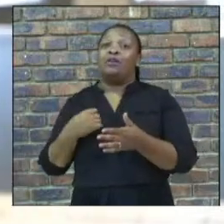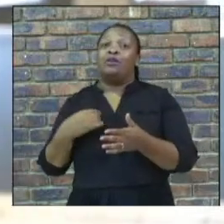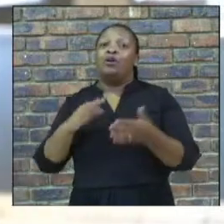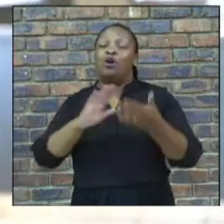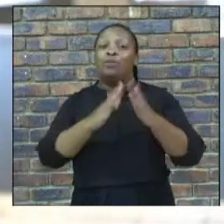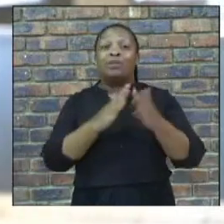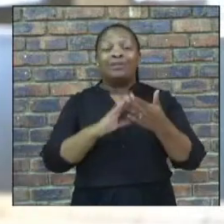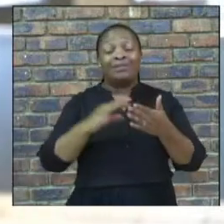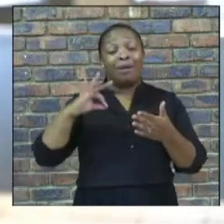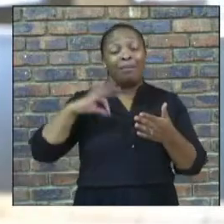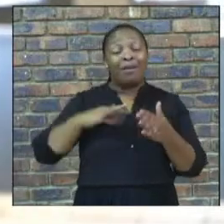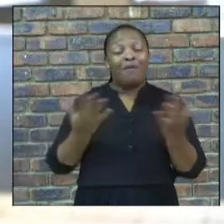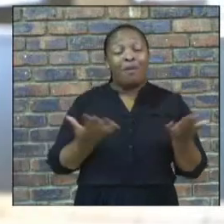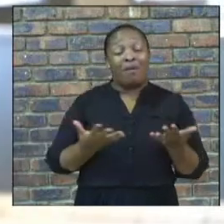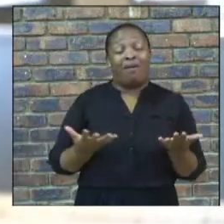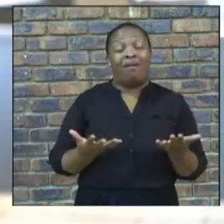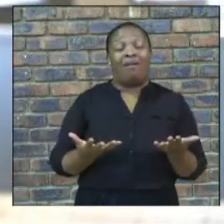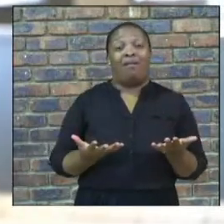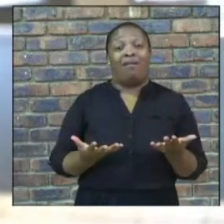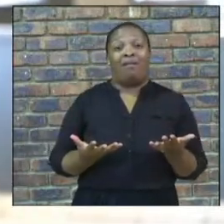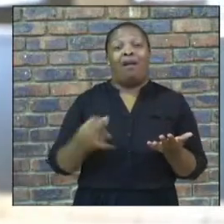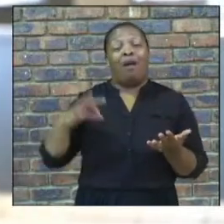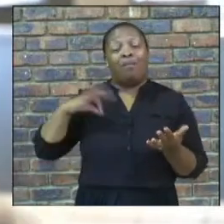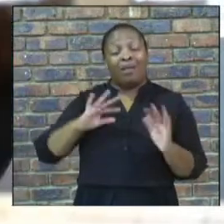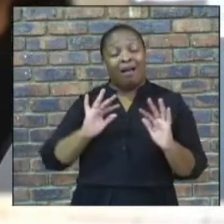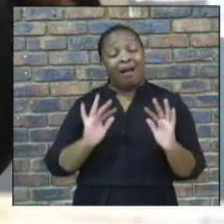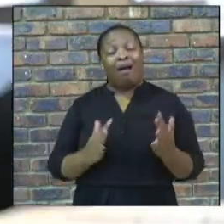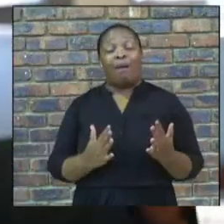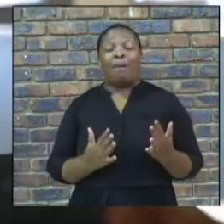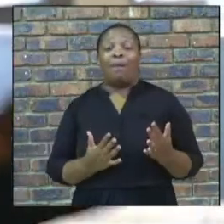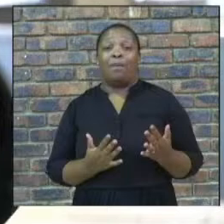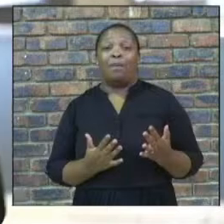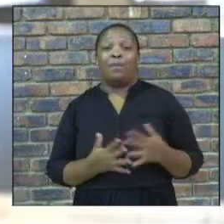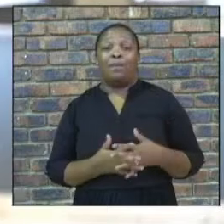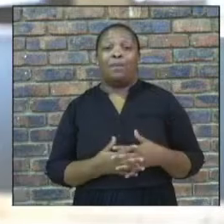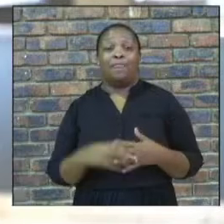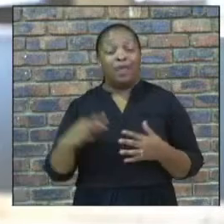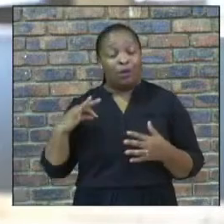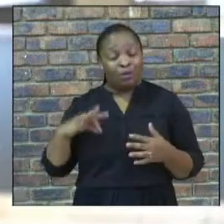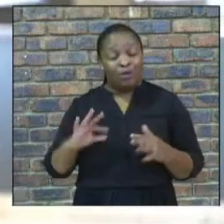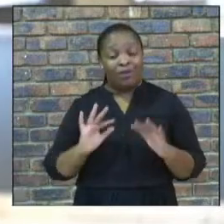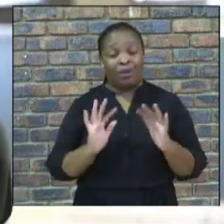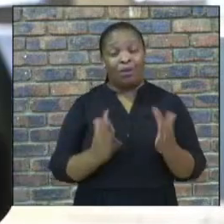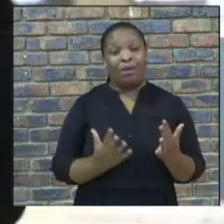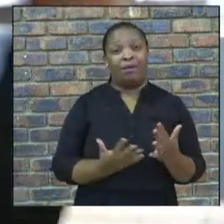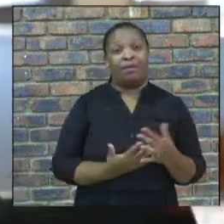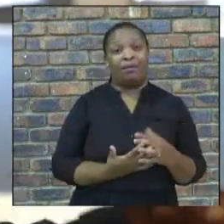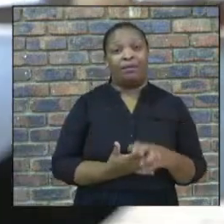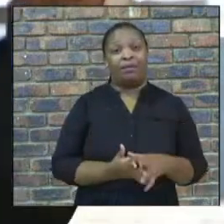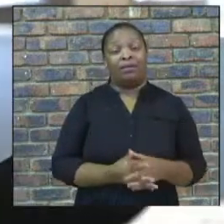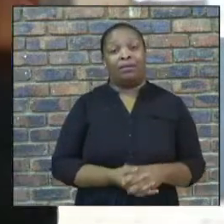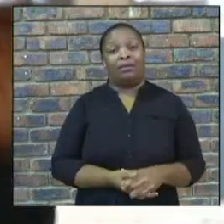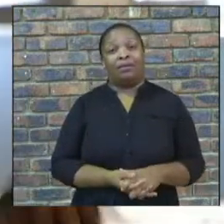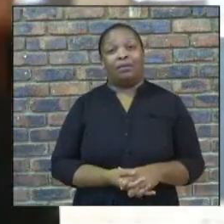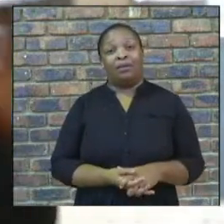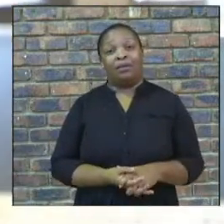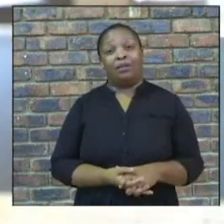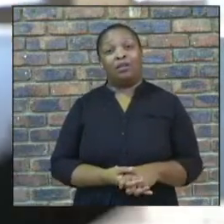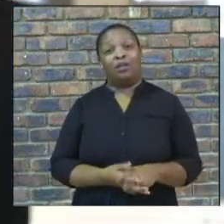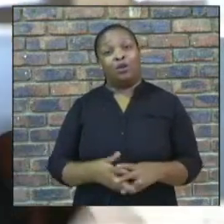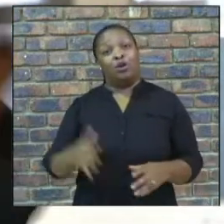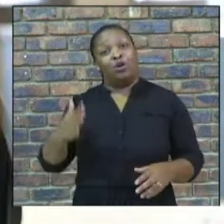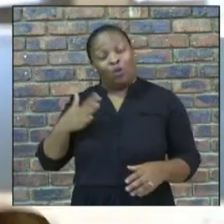kuphi yiloyo mbuzo esithi kwalawo gas siyokubenefita njani